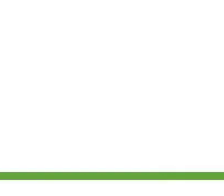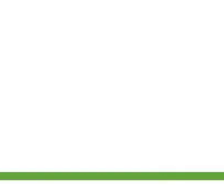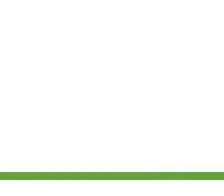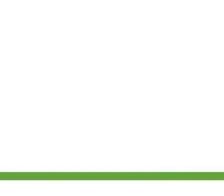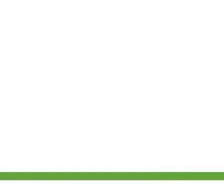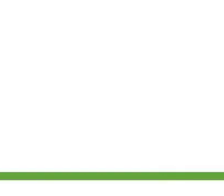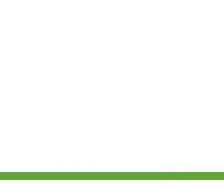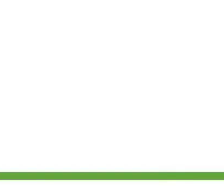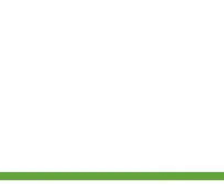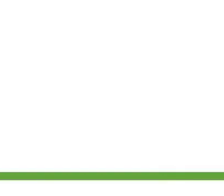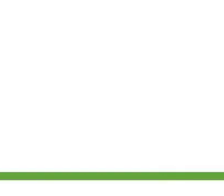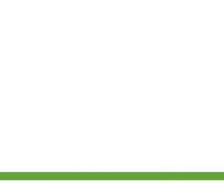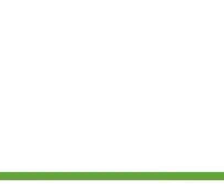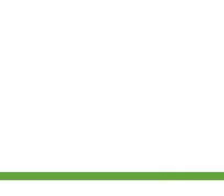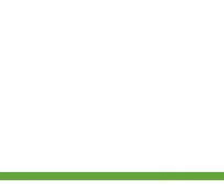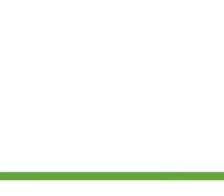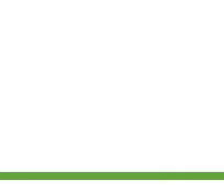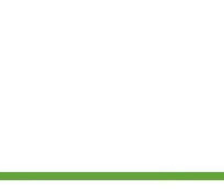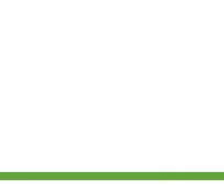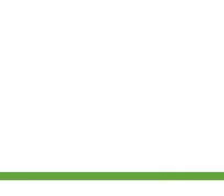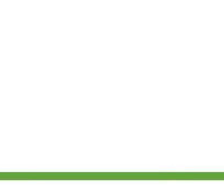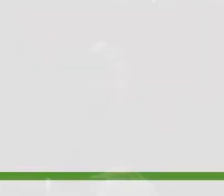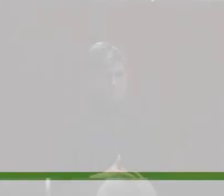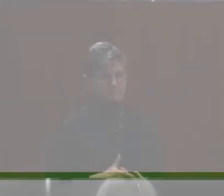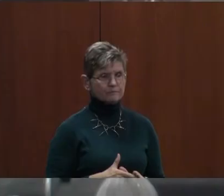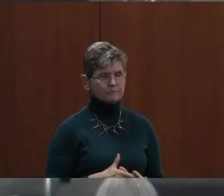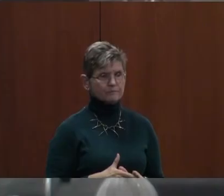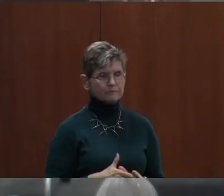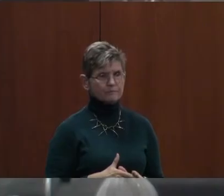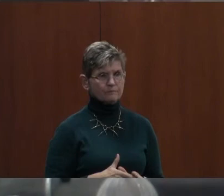schools and the greater community.